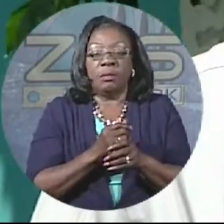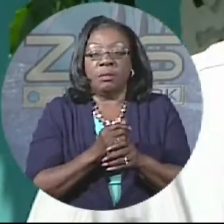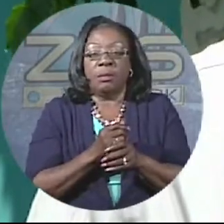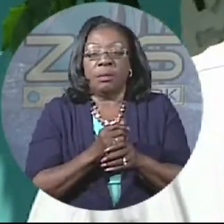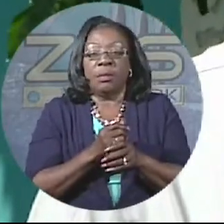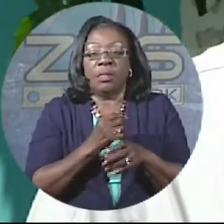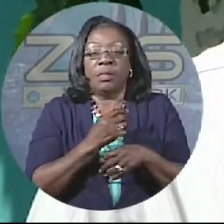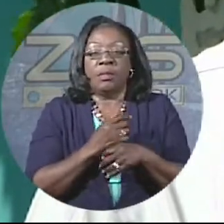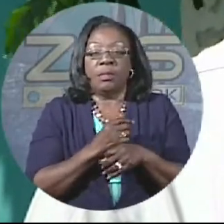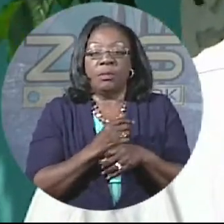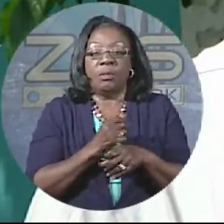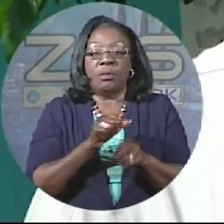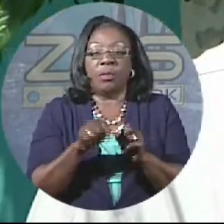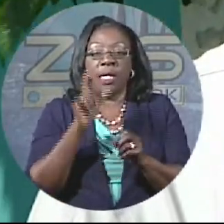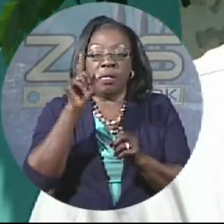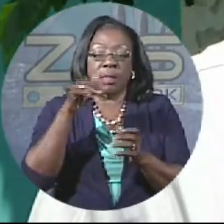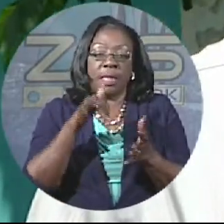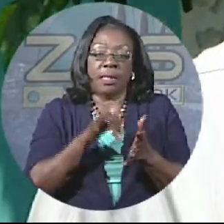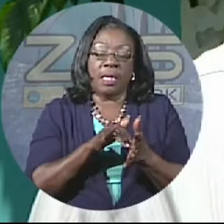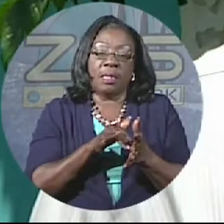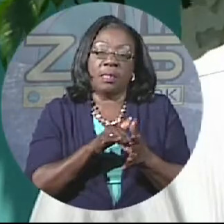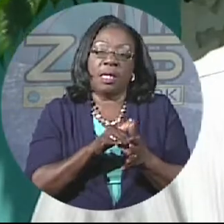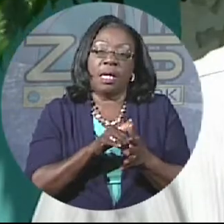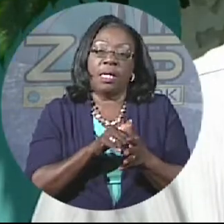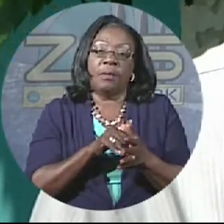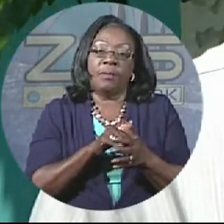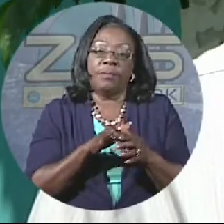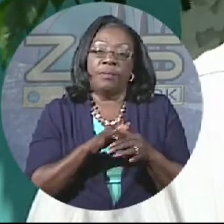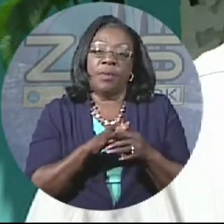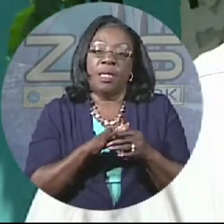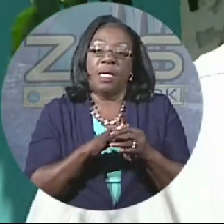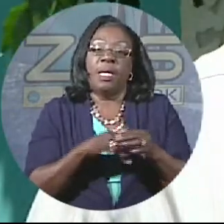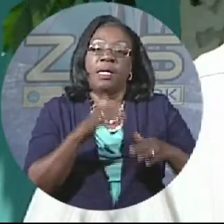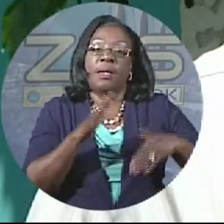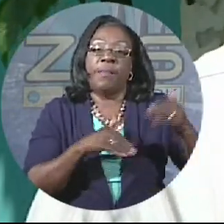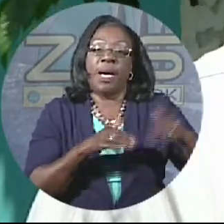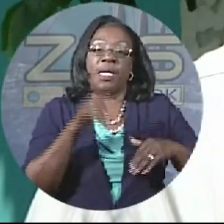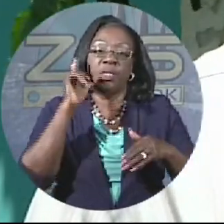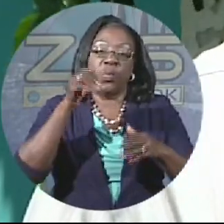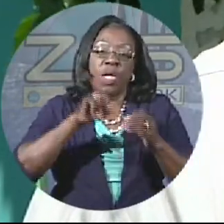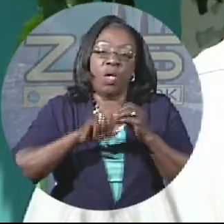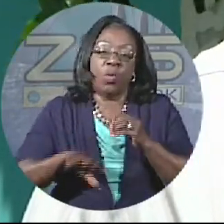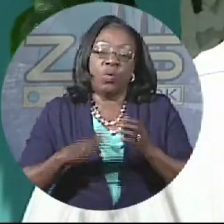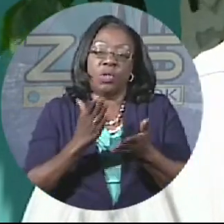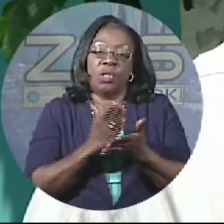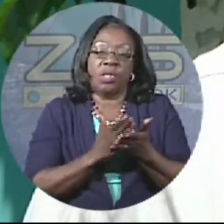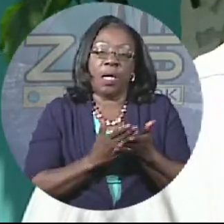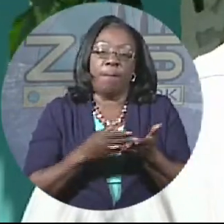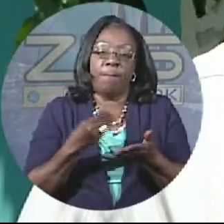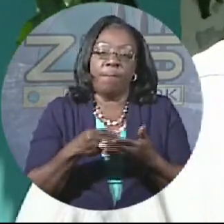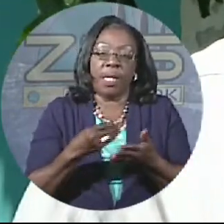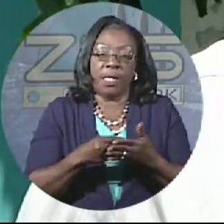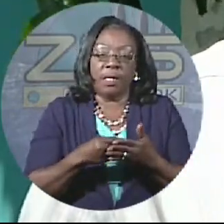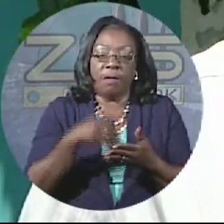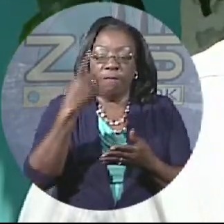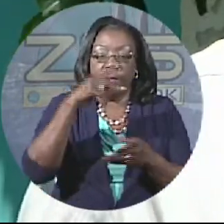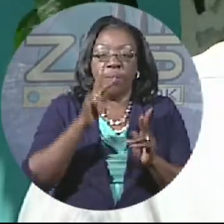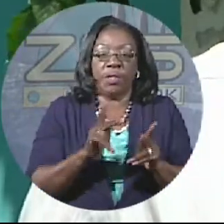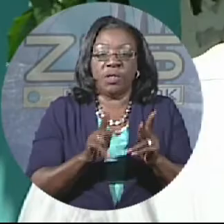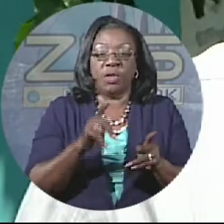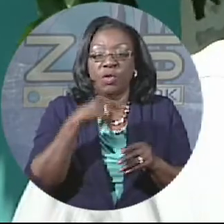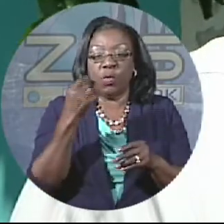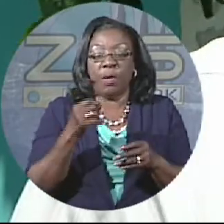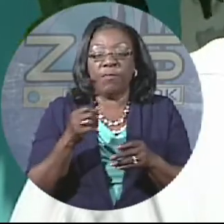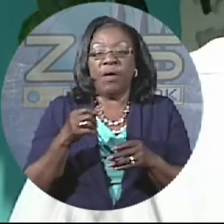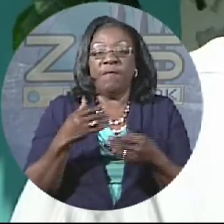been set a month. So I look at that positively. Unfortunately, the bands will lose some income from persons who already planned